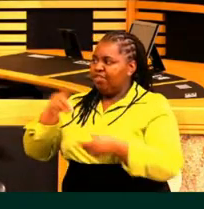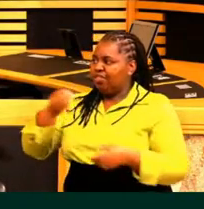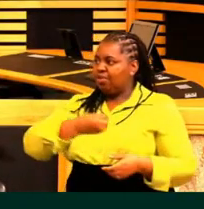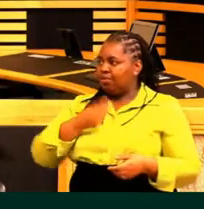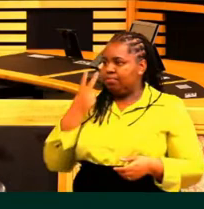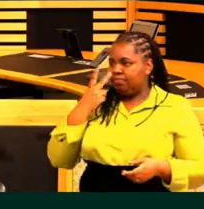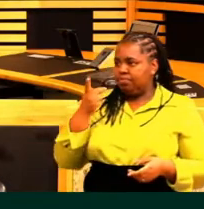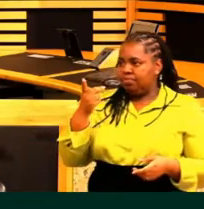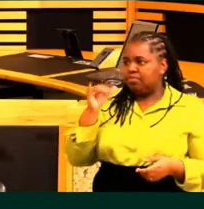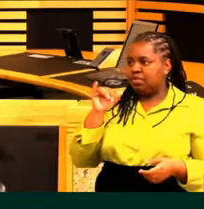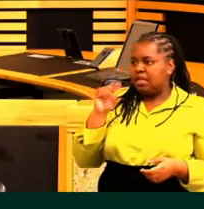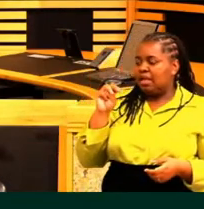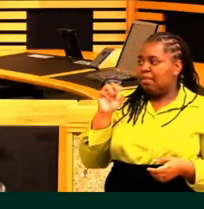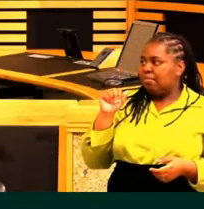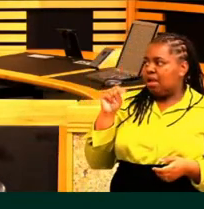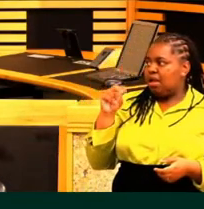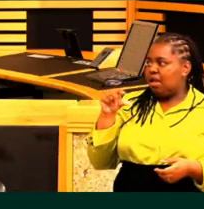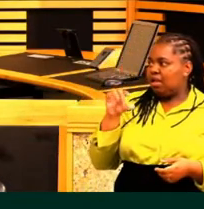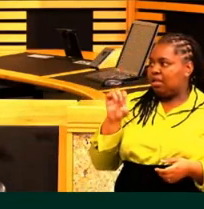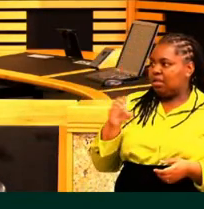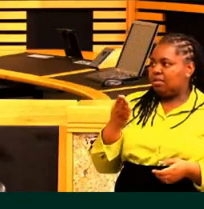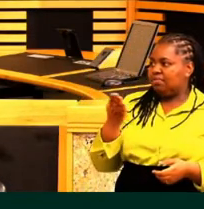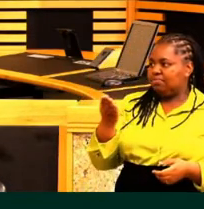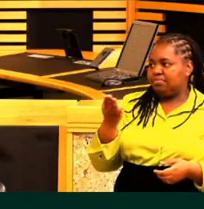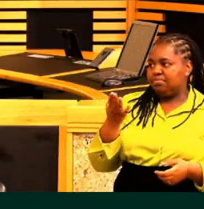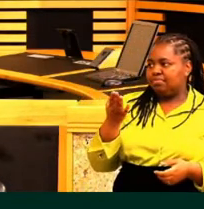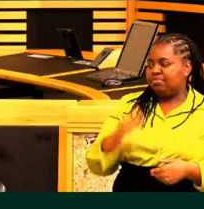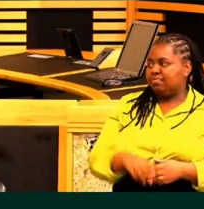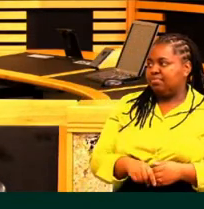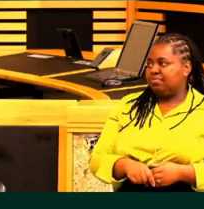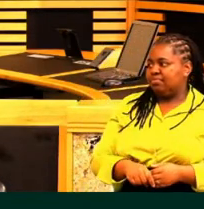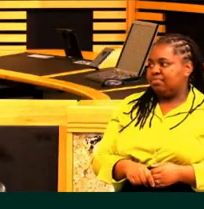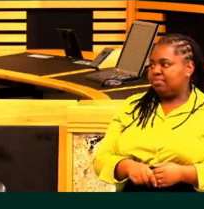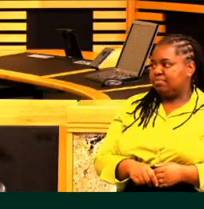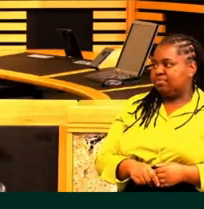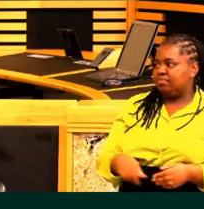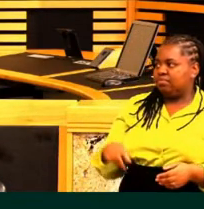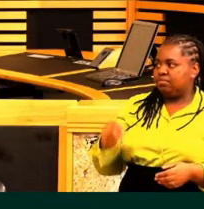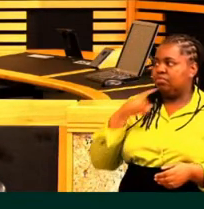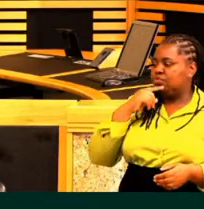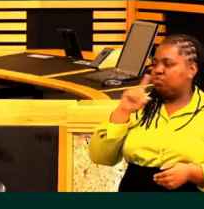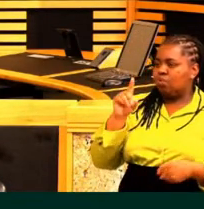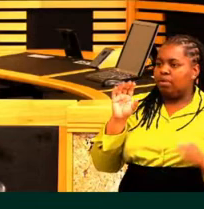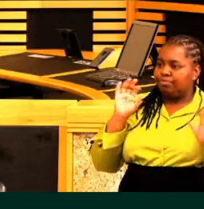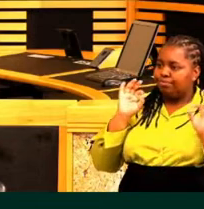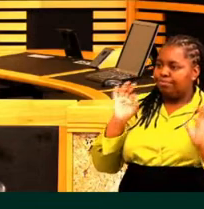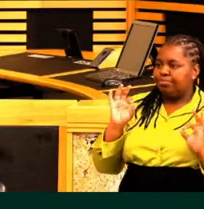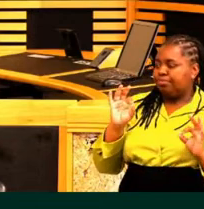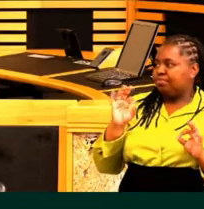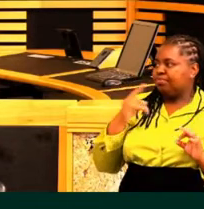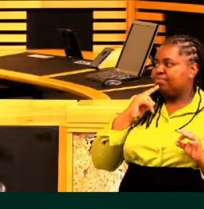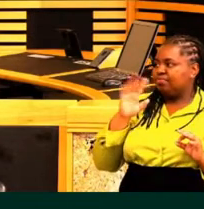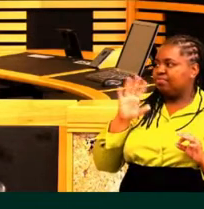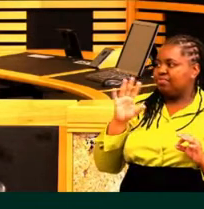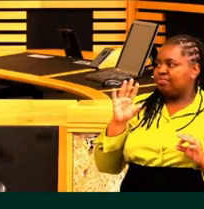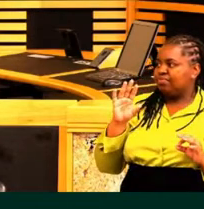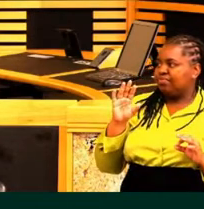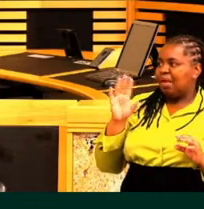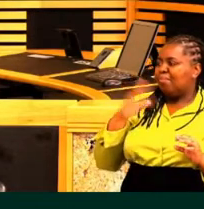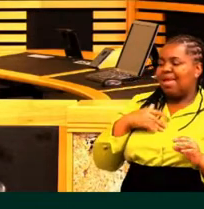you are just out of this world you are just exceptional and nobody's